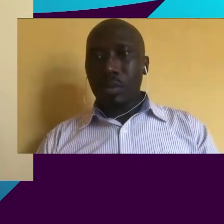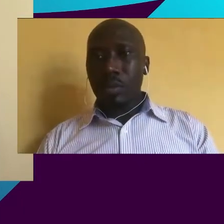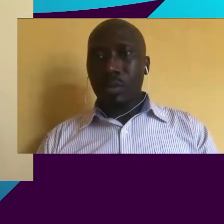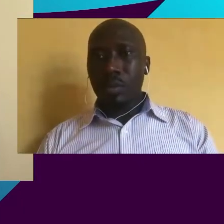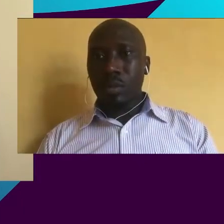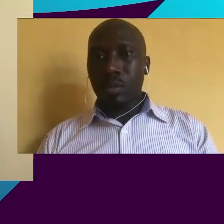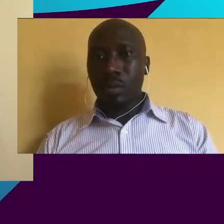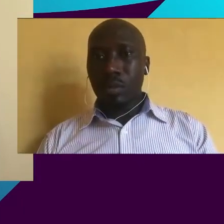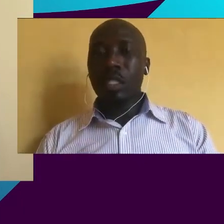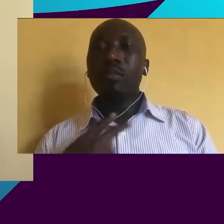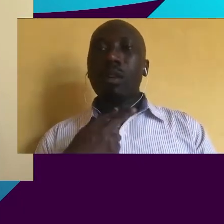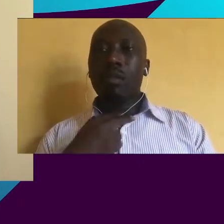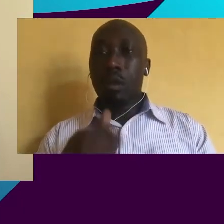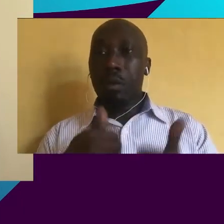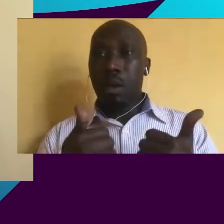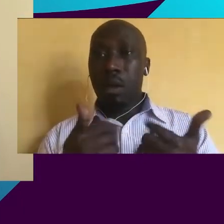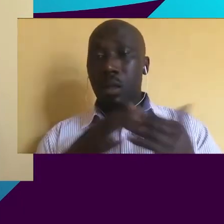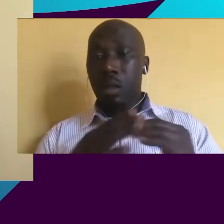Okay.